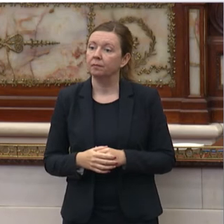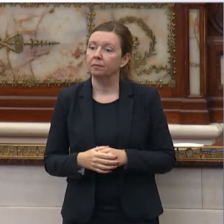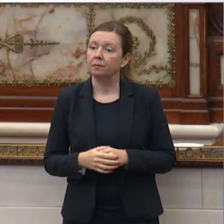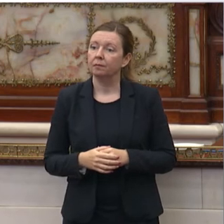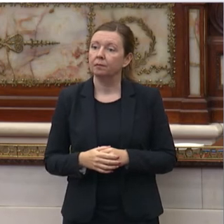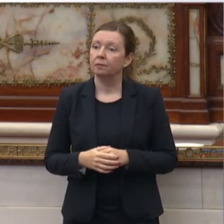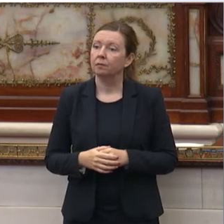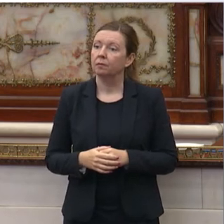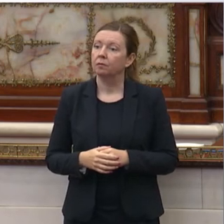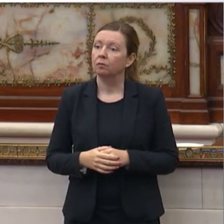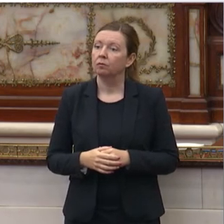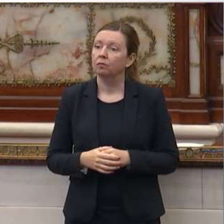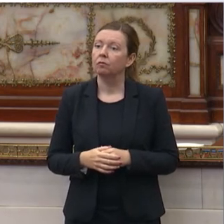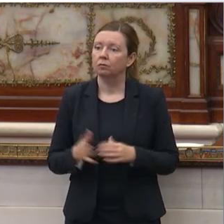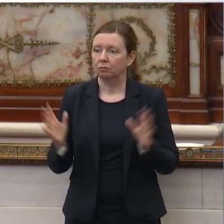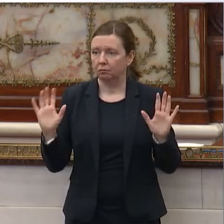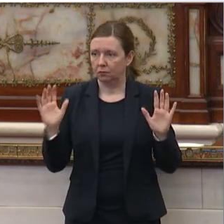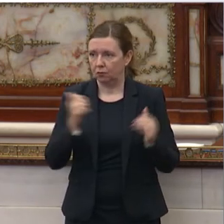And